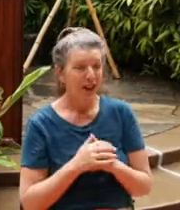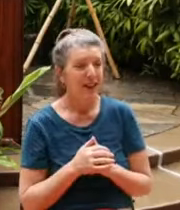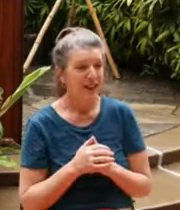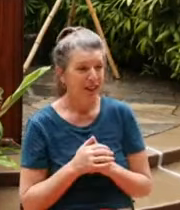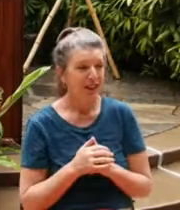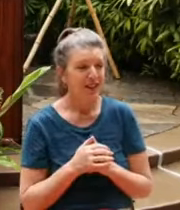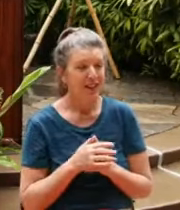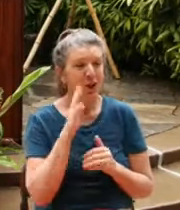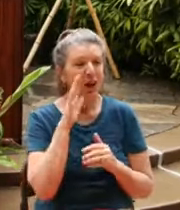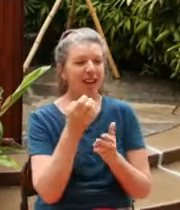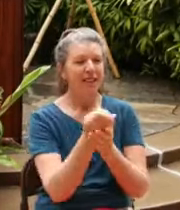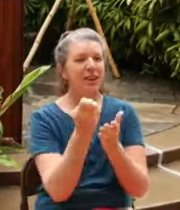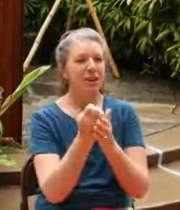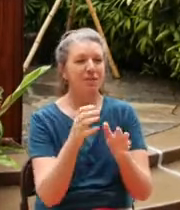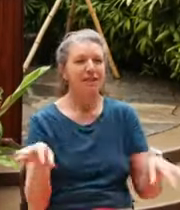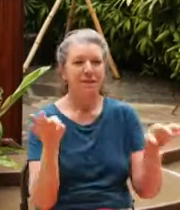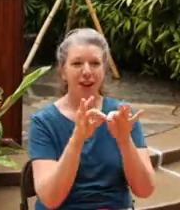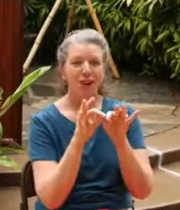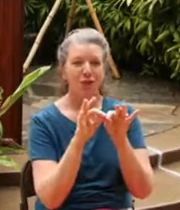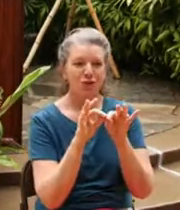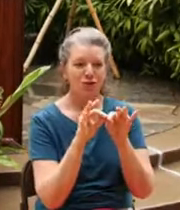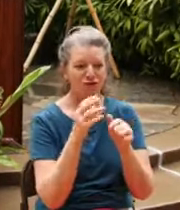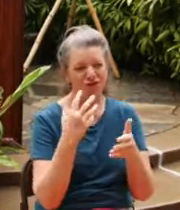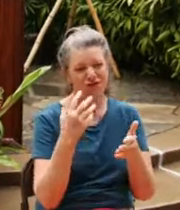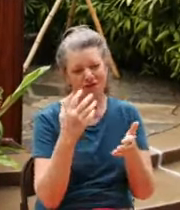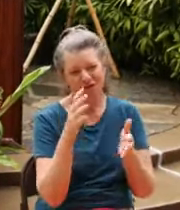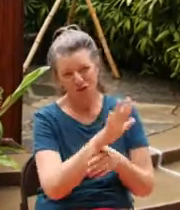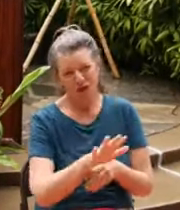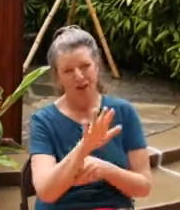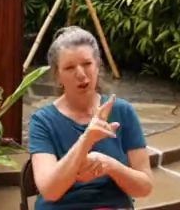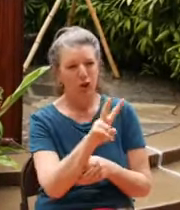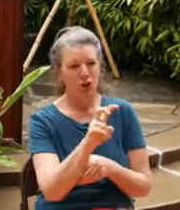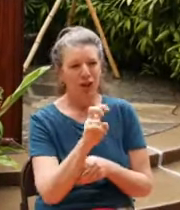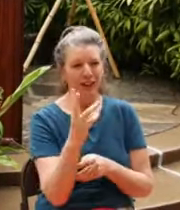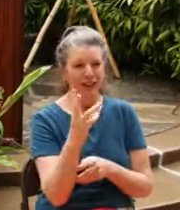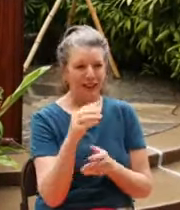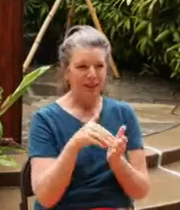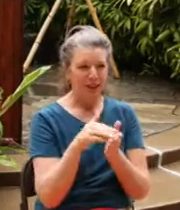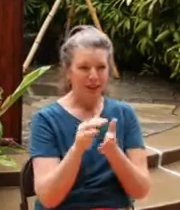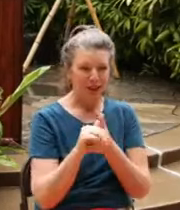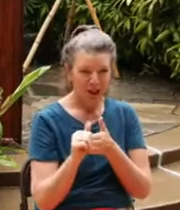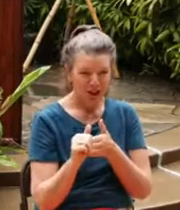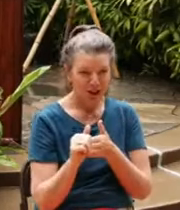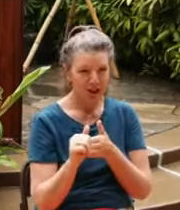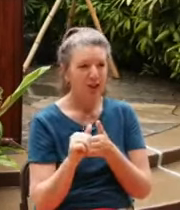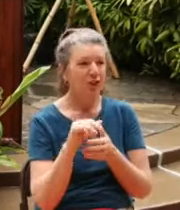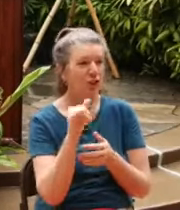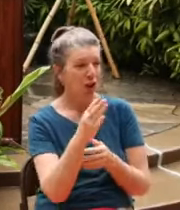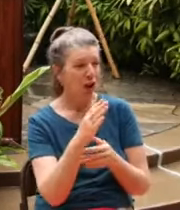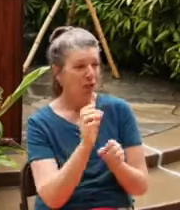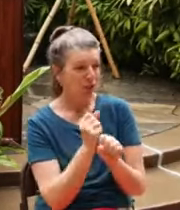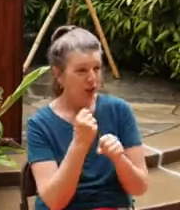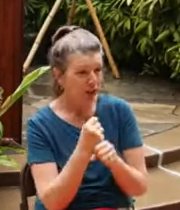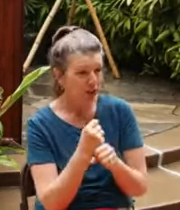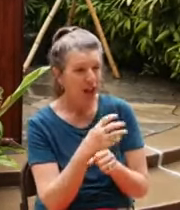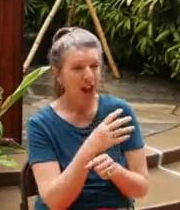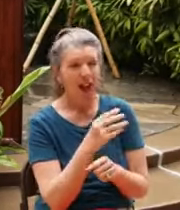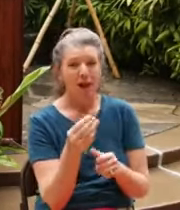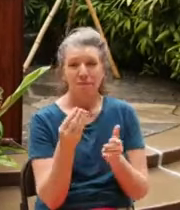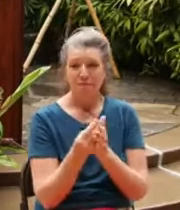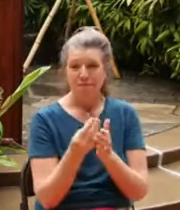This will have an economic value of roughly $260 million of job creation and